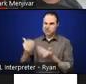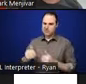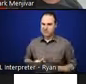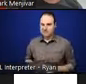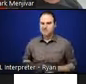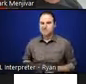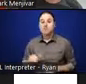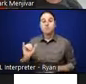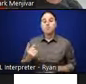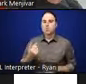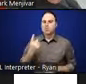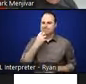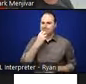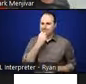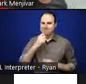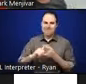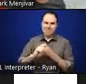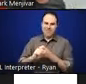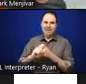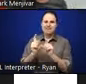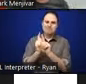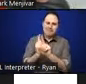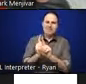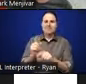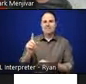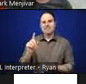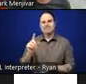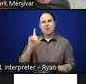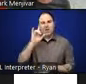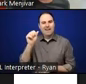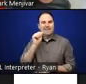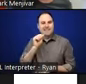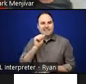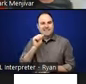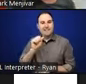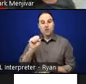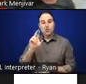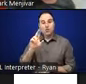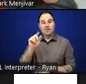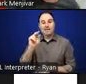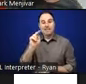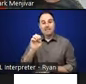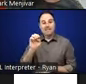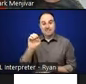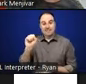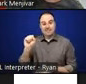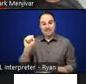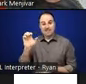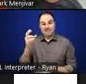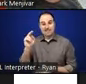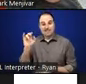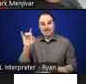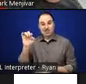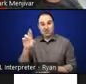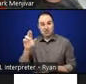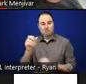and mentor. I actually think of her more as like a dia, like an auntie to me, but Suzanne Snyder, who many of you in the room probably know